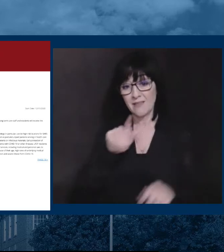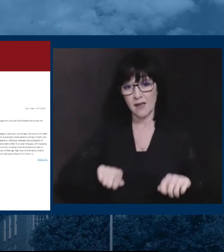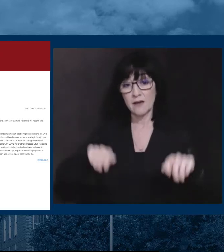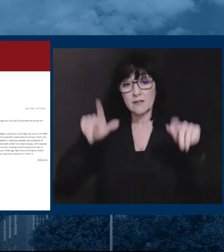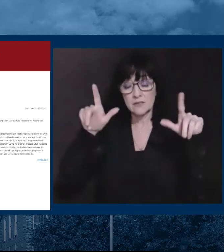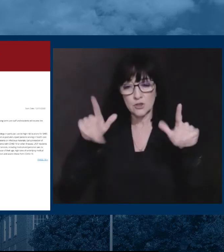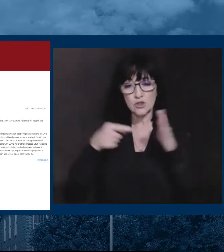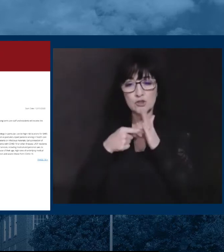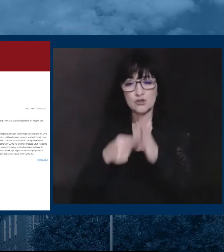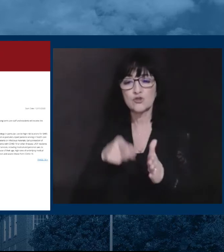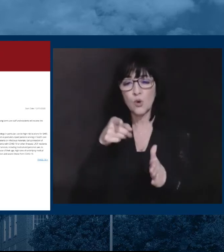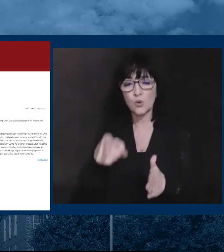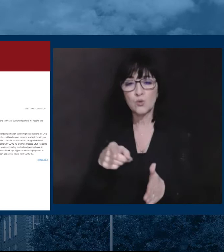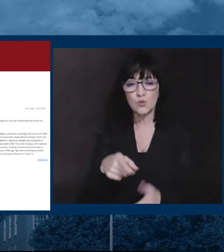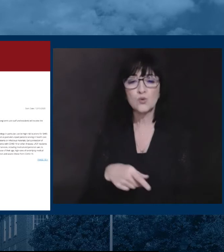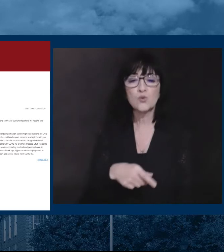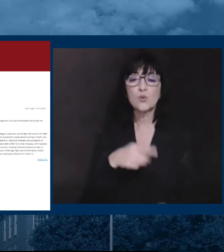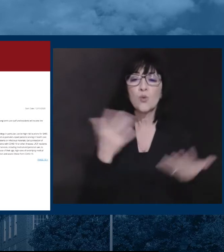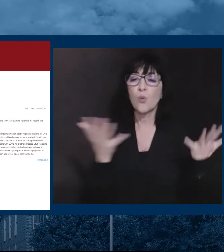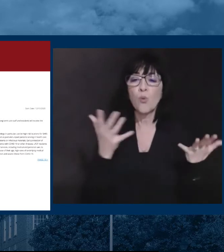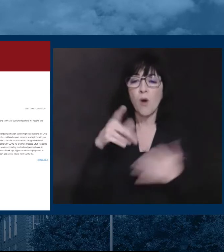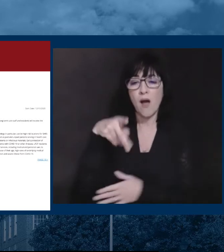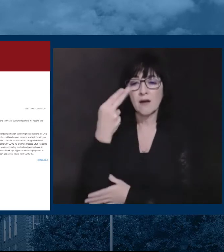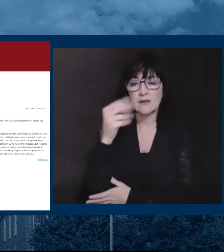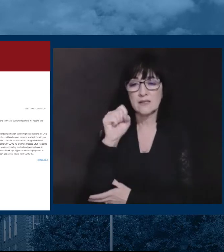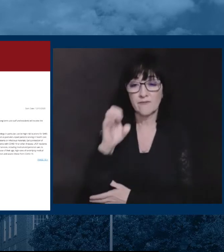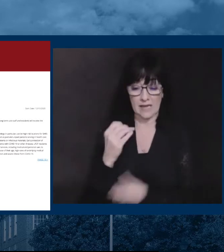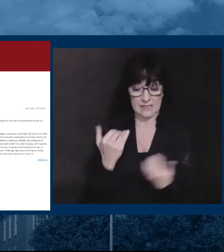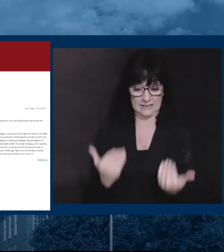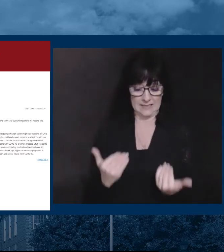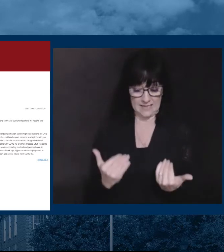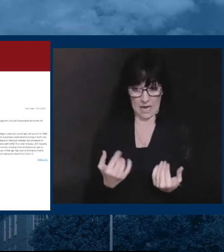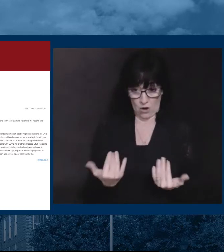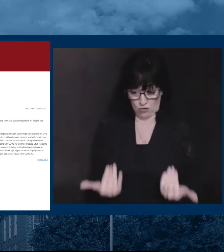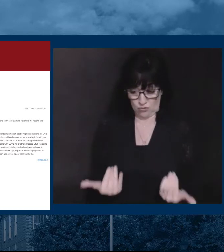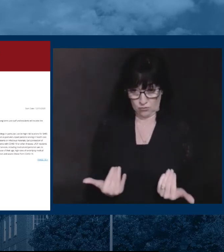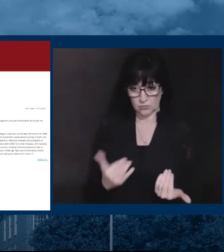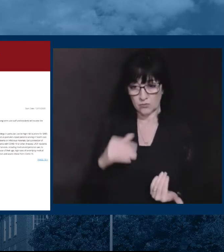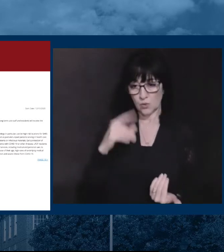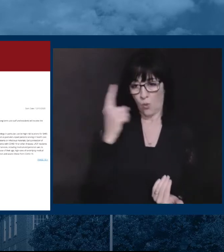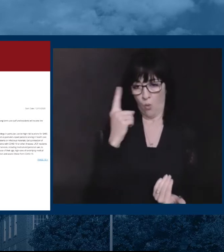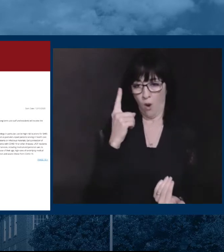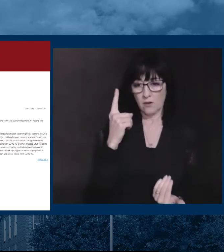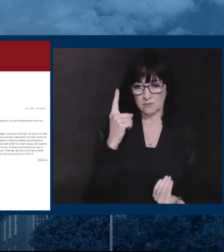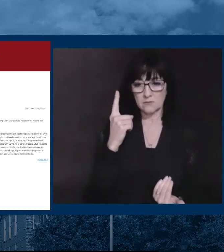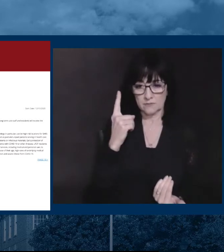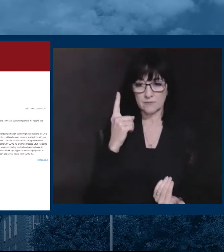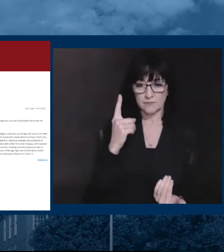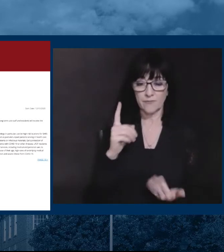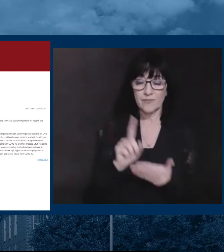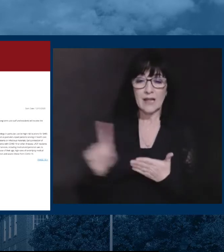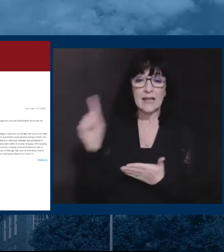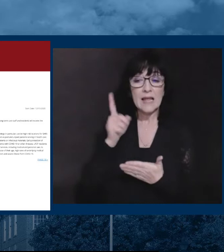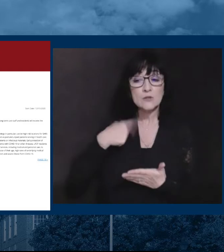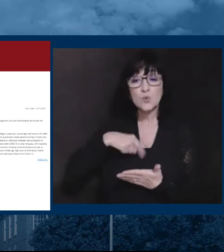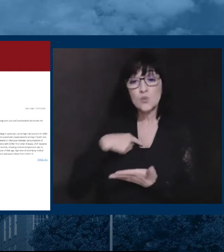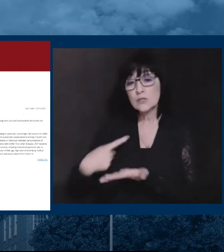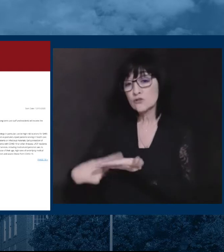in the different phases. And of course, we are in phase 1 right now. We talked last week about phase 1B.